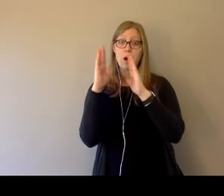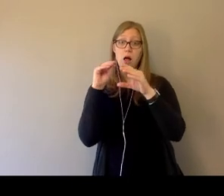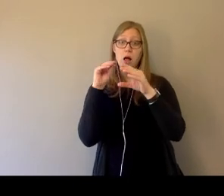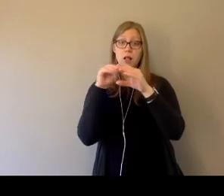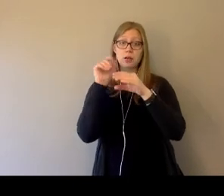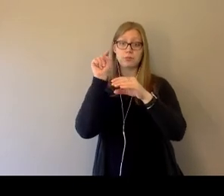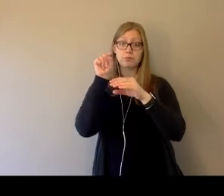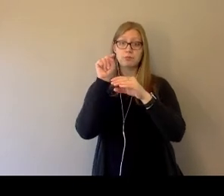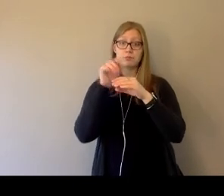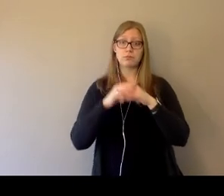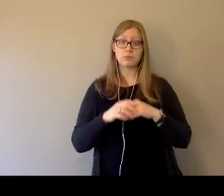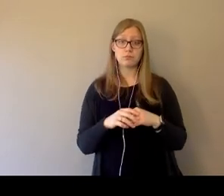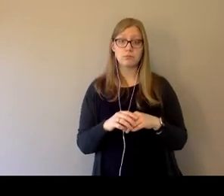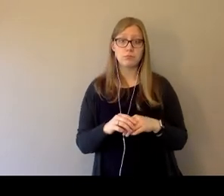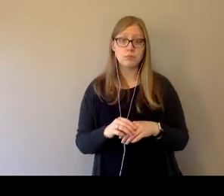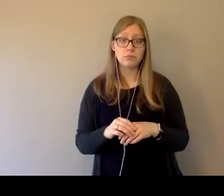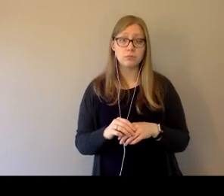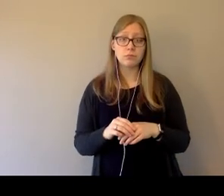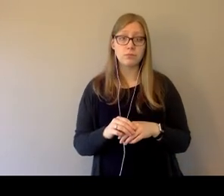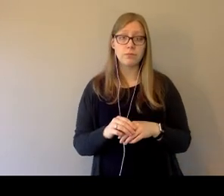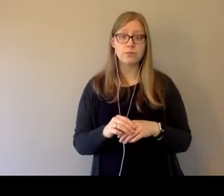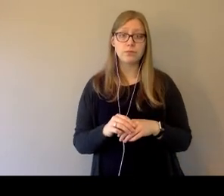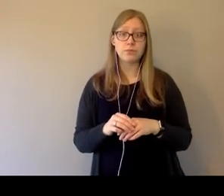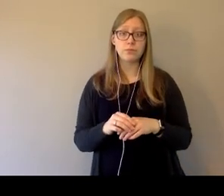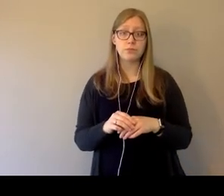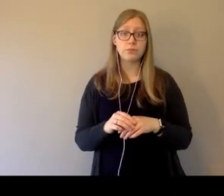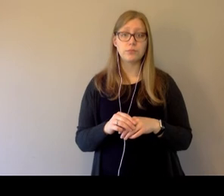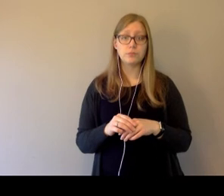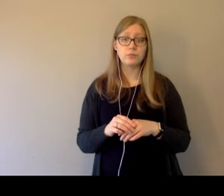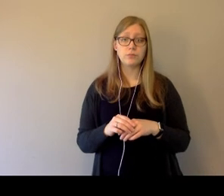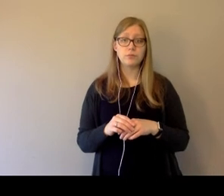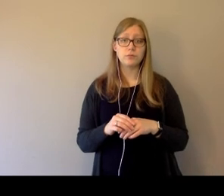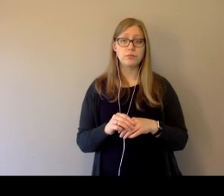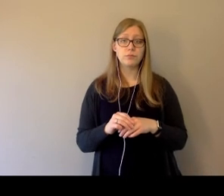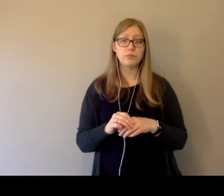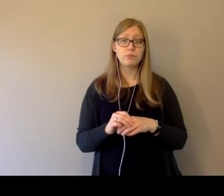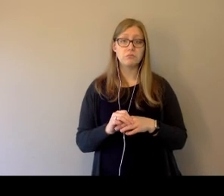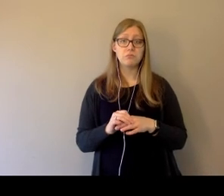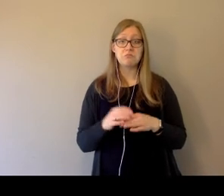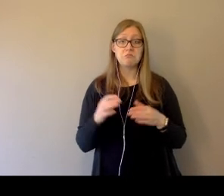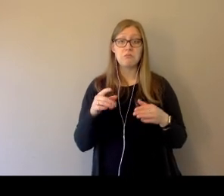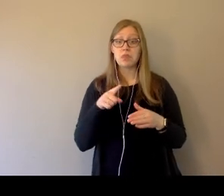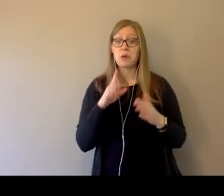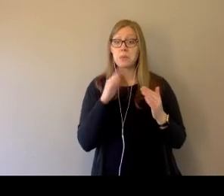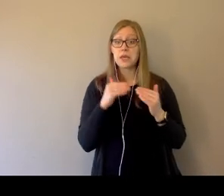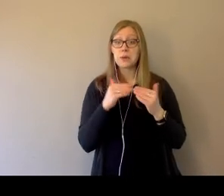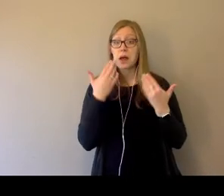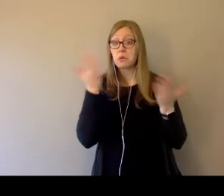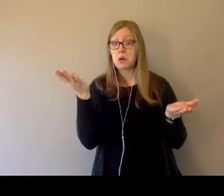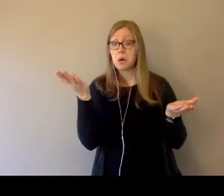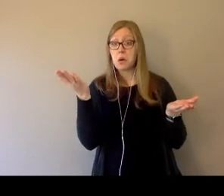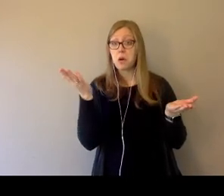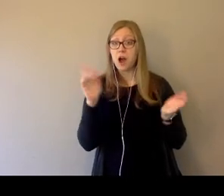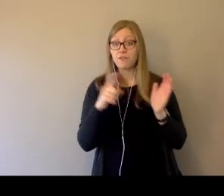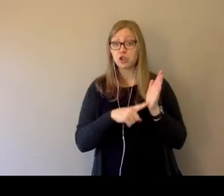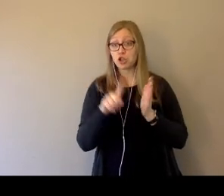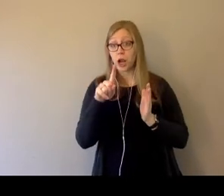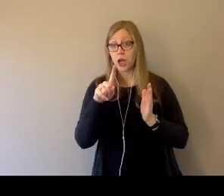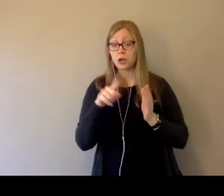over 2.9. And this is going to be equal, I don't know, I have to check, so I'm putting a question mark there,